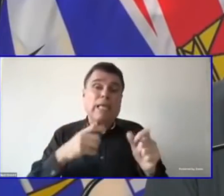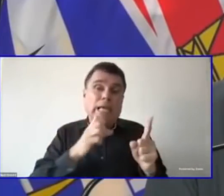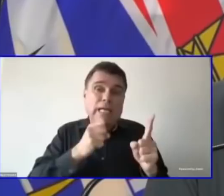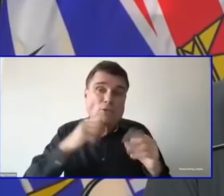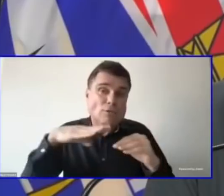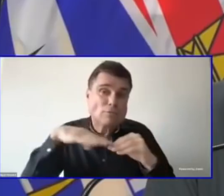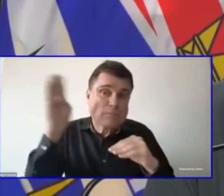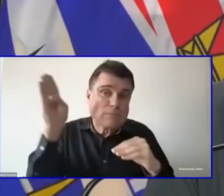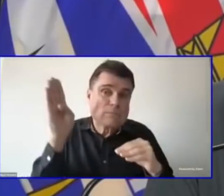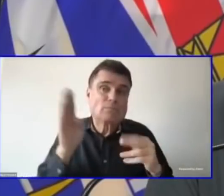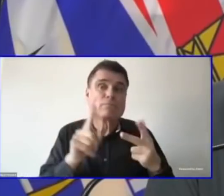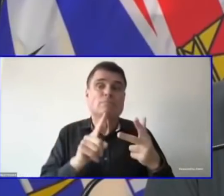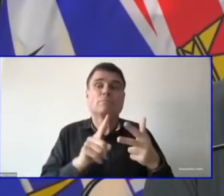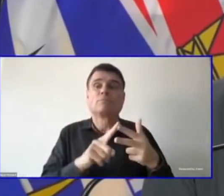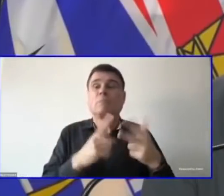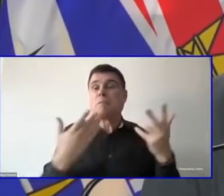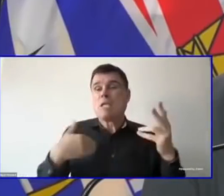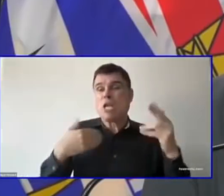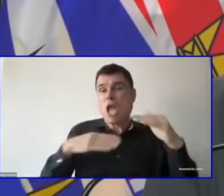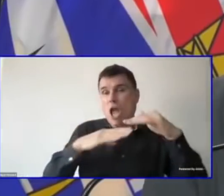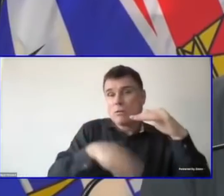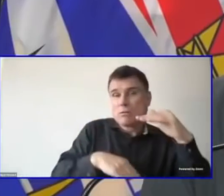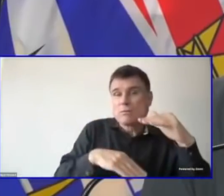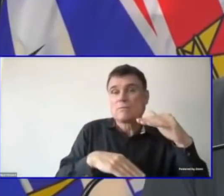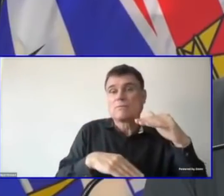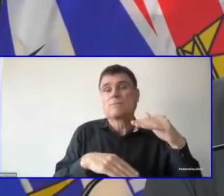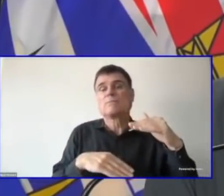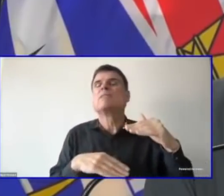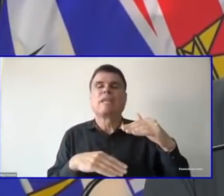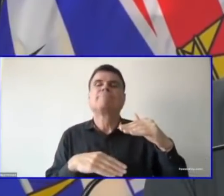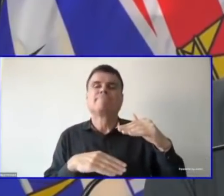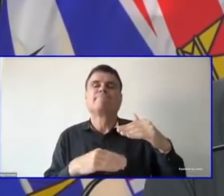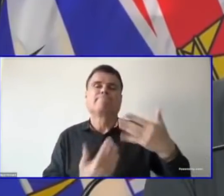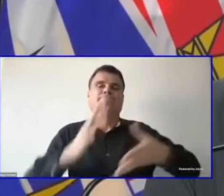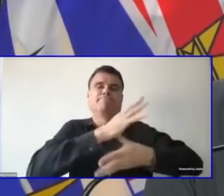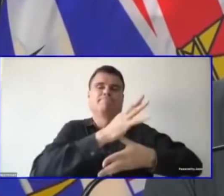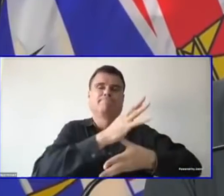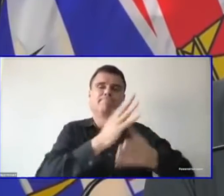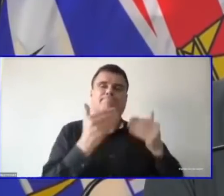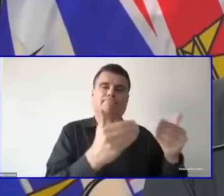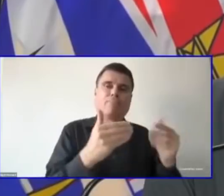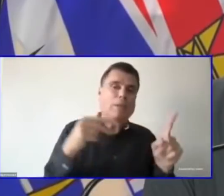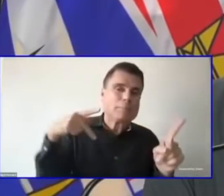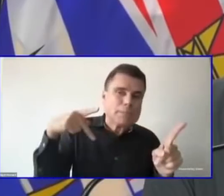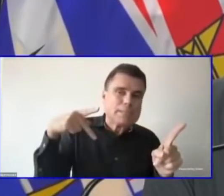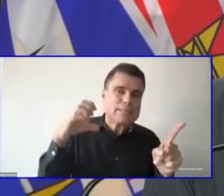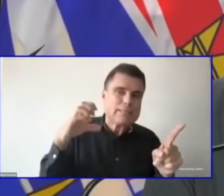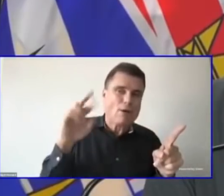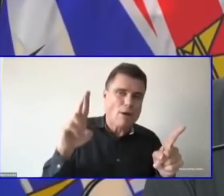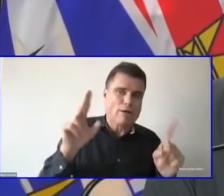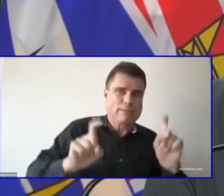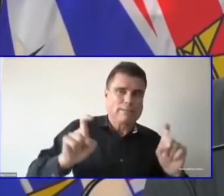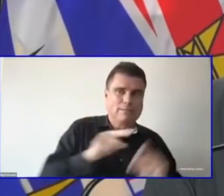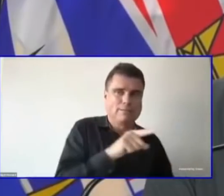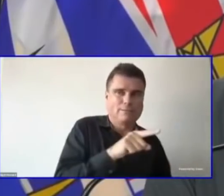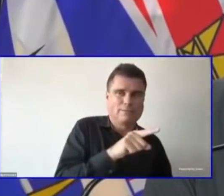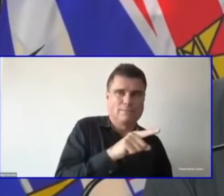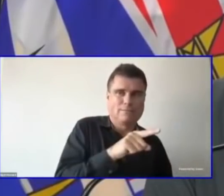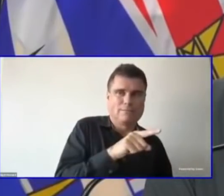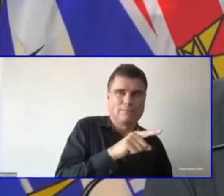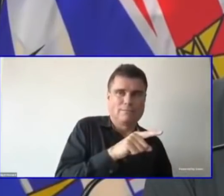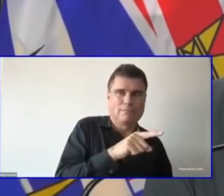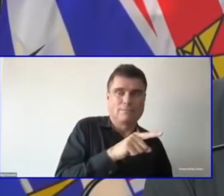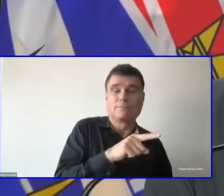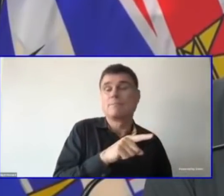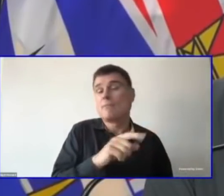especially younger children, then you will be prioritized for getting the PCR tests. Do you have a follow-up, Keith?